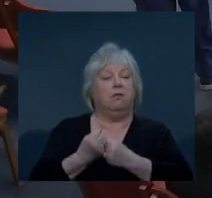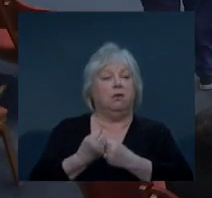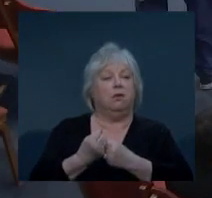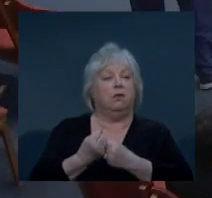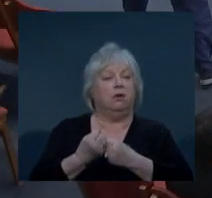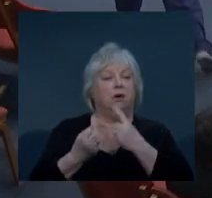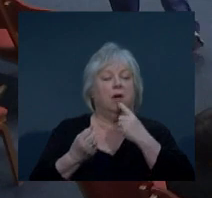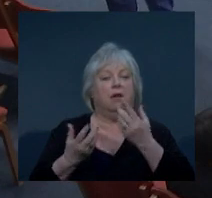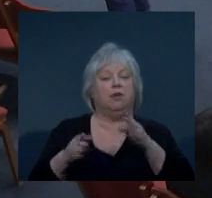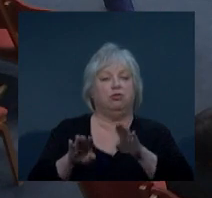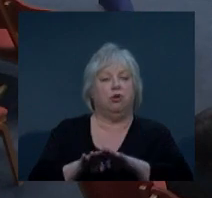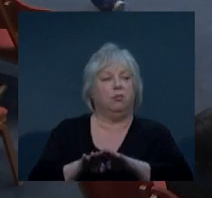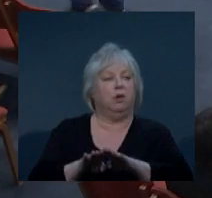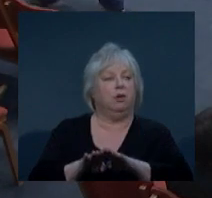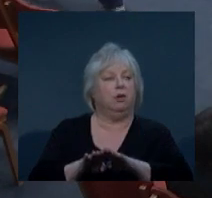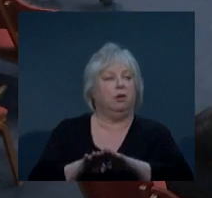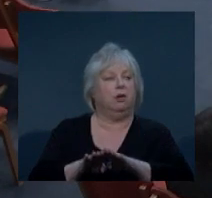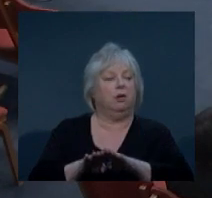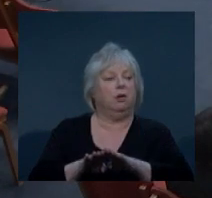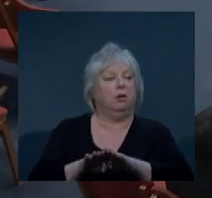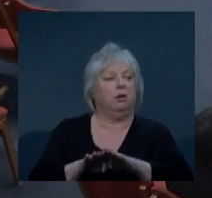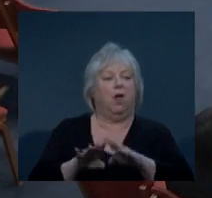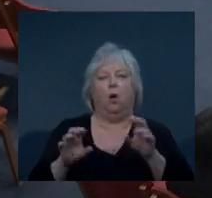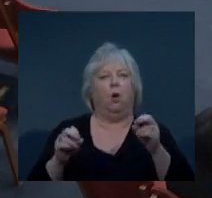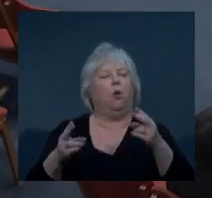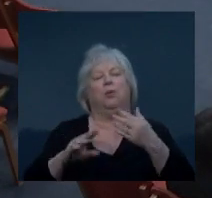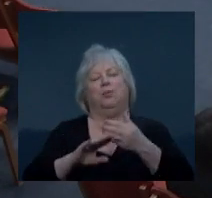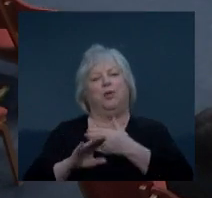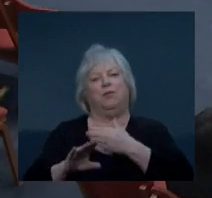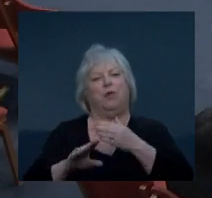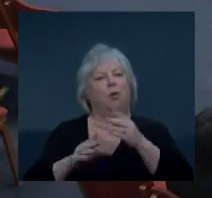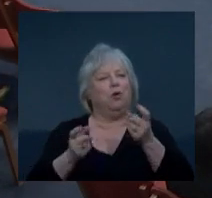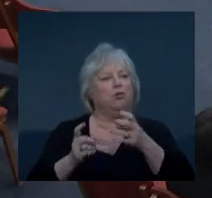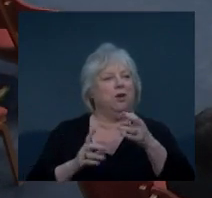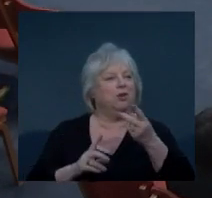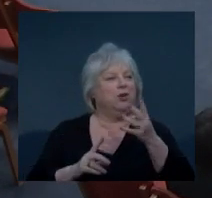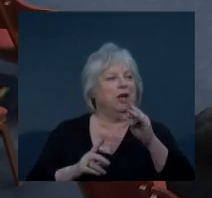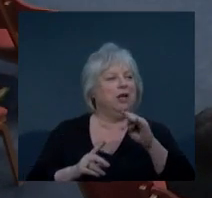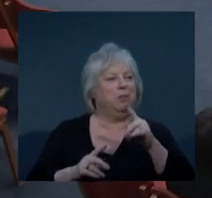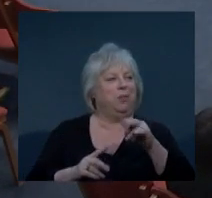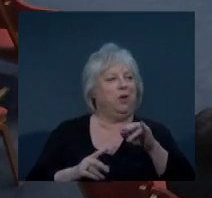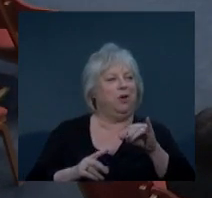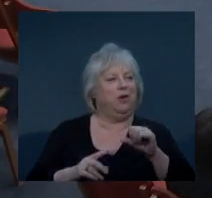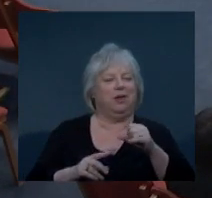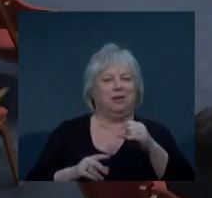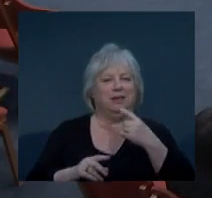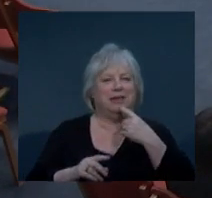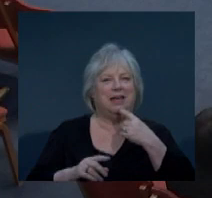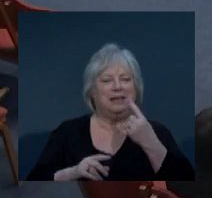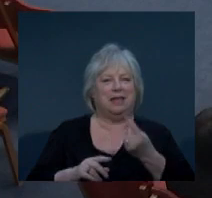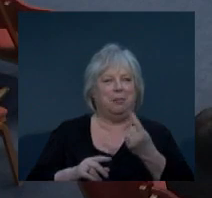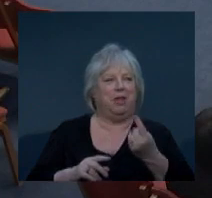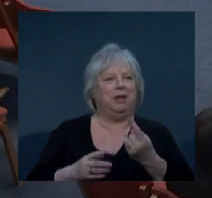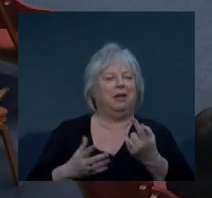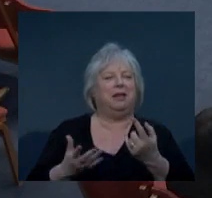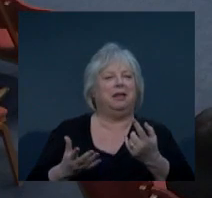of adjournment? You got one. Oh, and before Director Campiris states something,